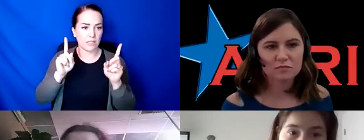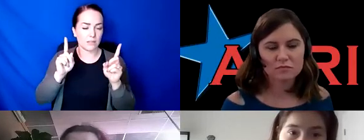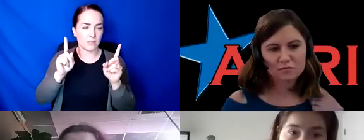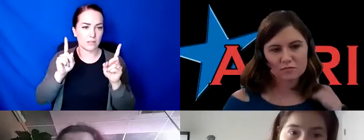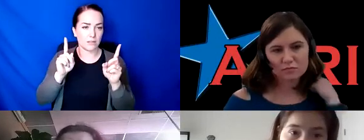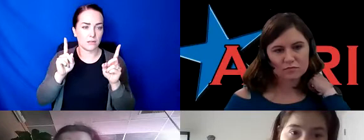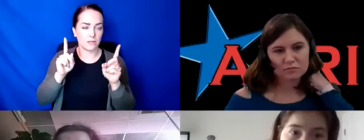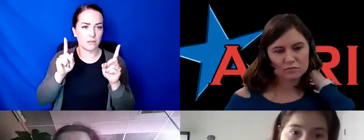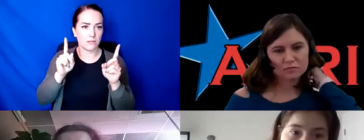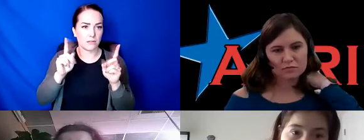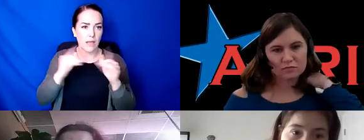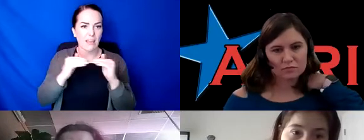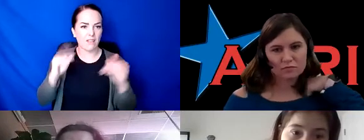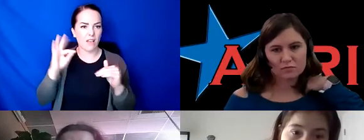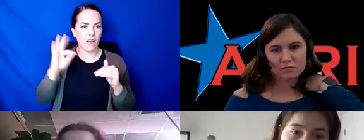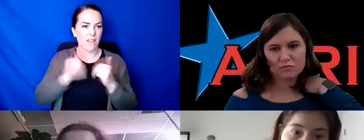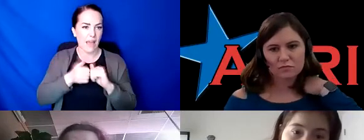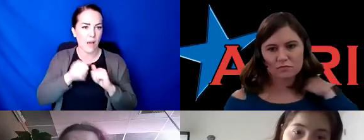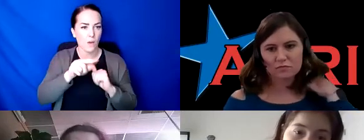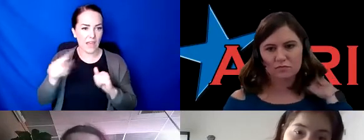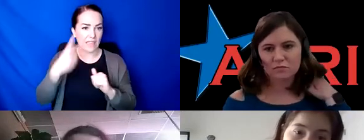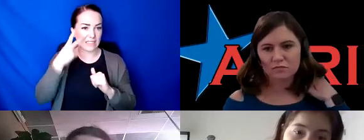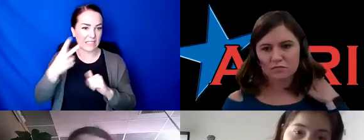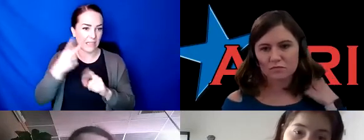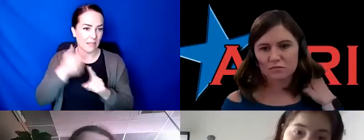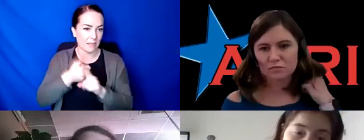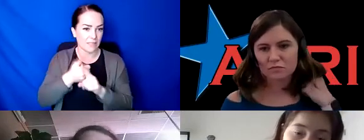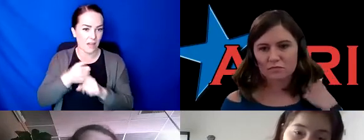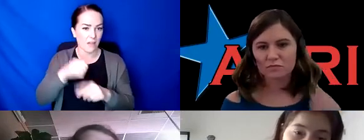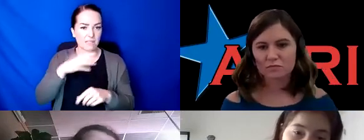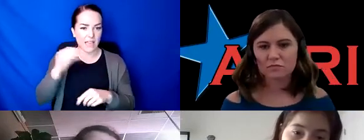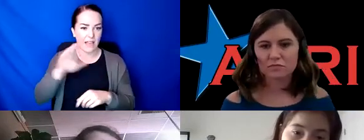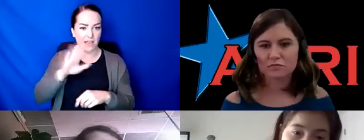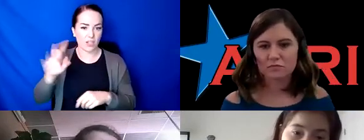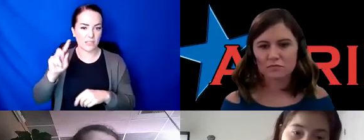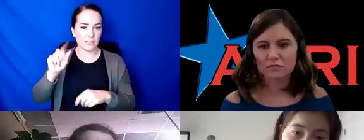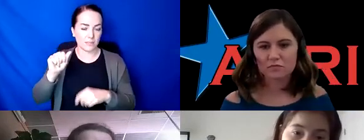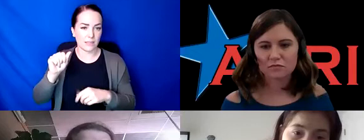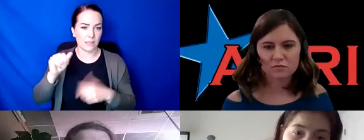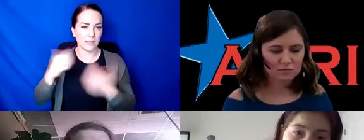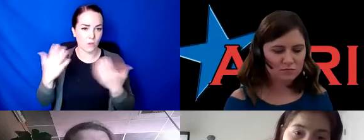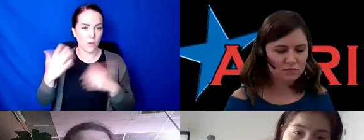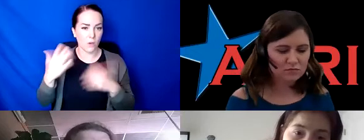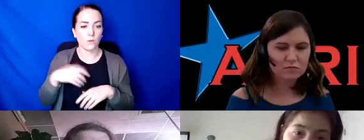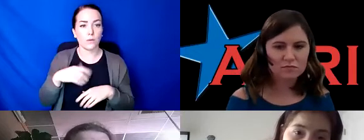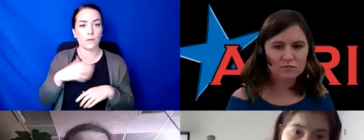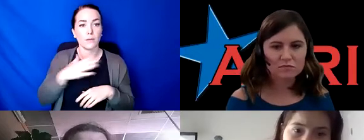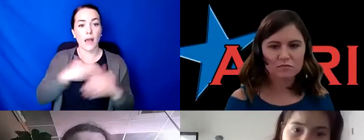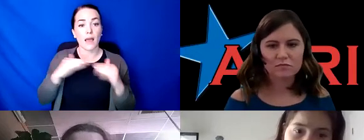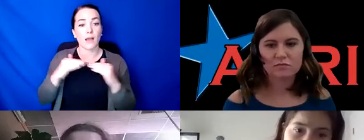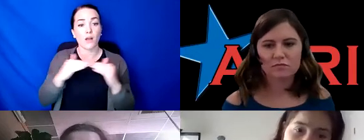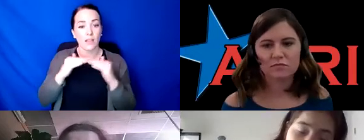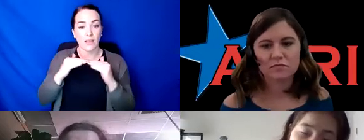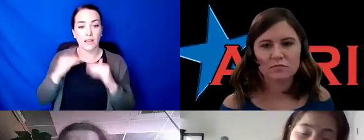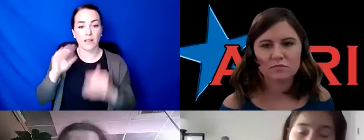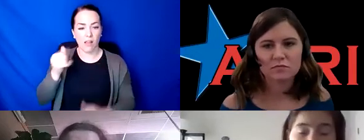different level of how they see themselves in their disabilities. So what my colleague Sarah and I have done